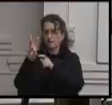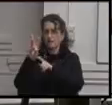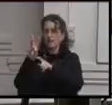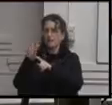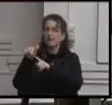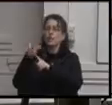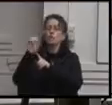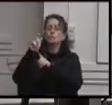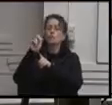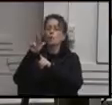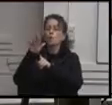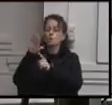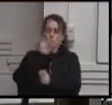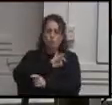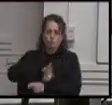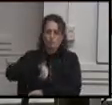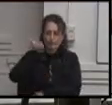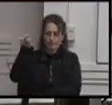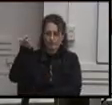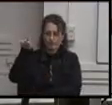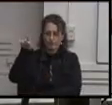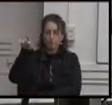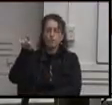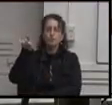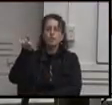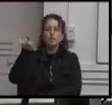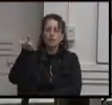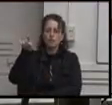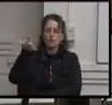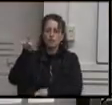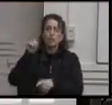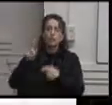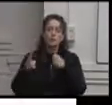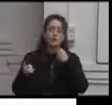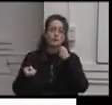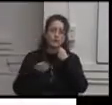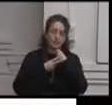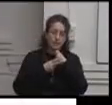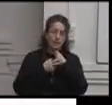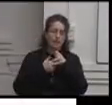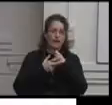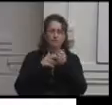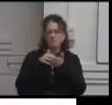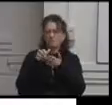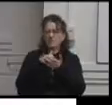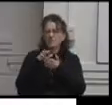solar credits, which should give us an estimated annual savings of about